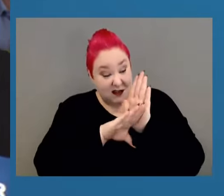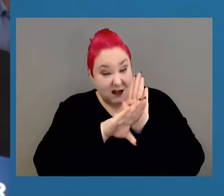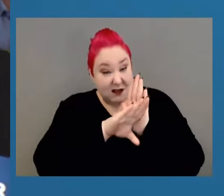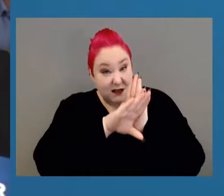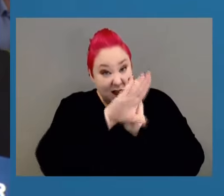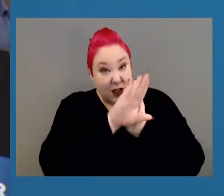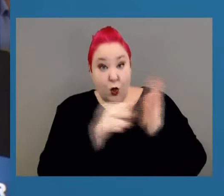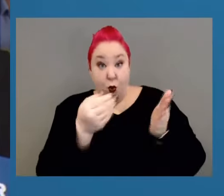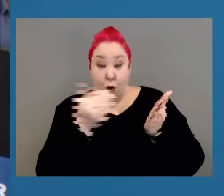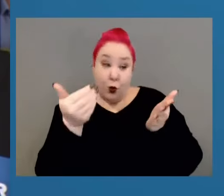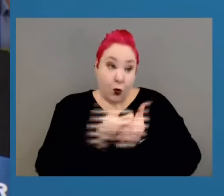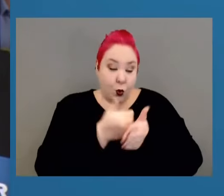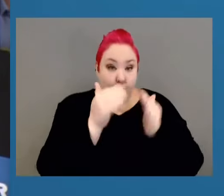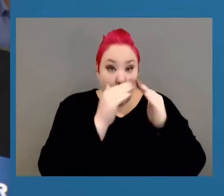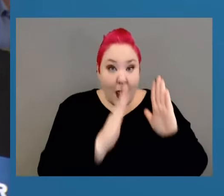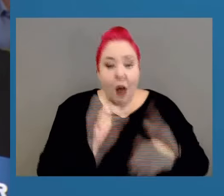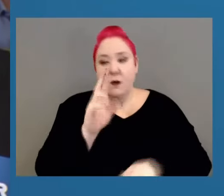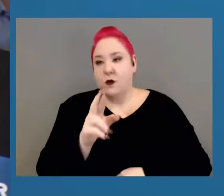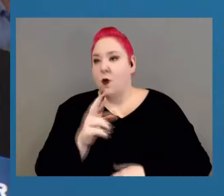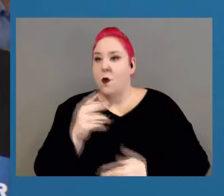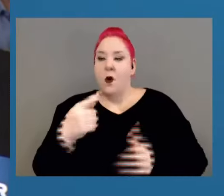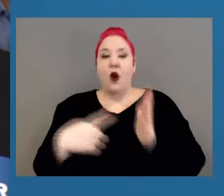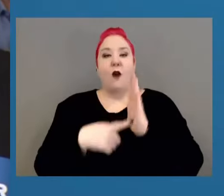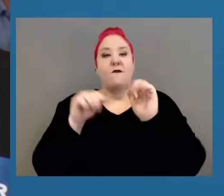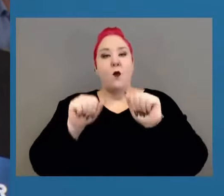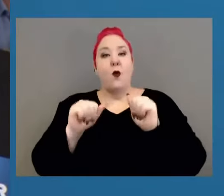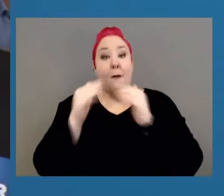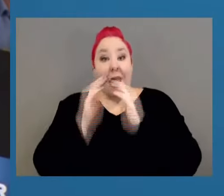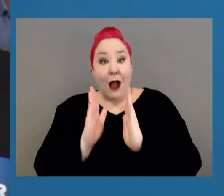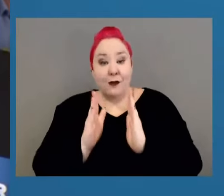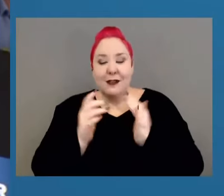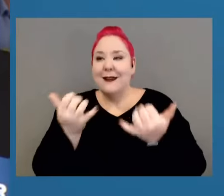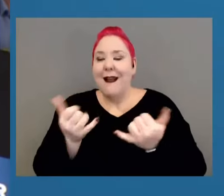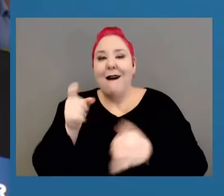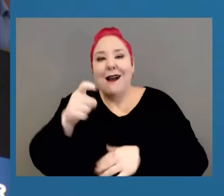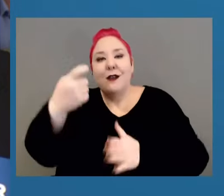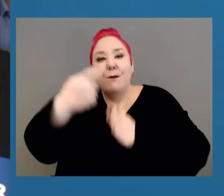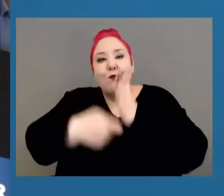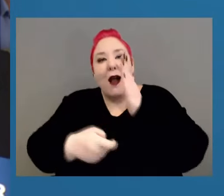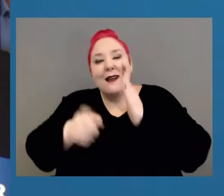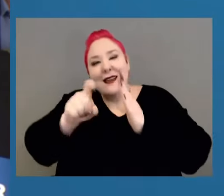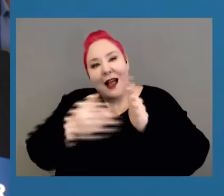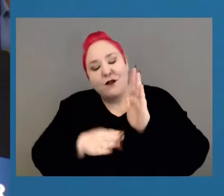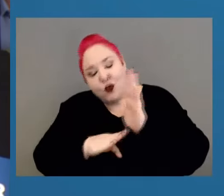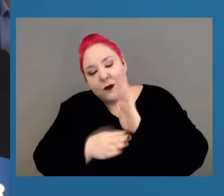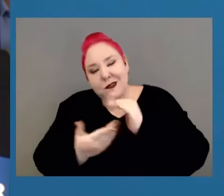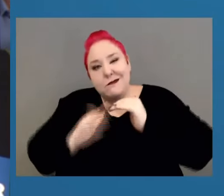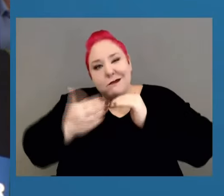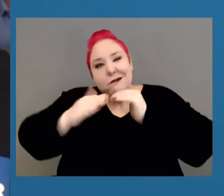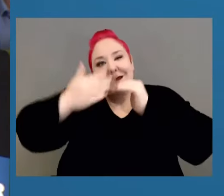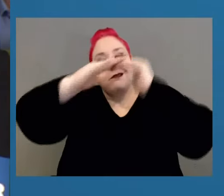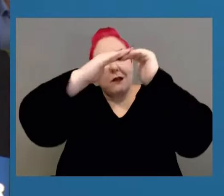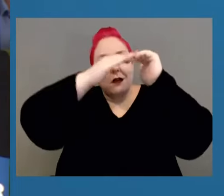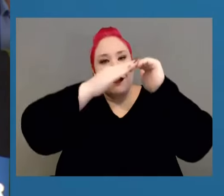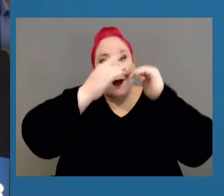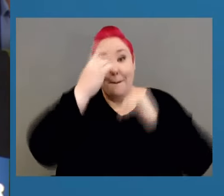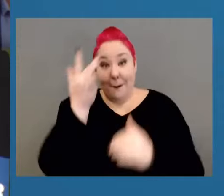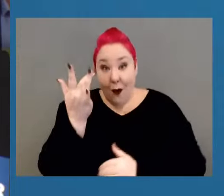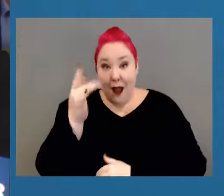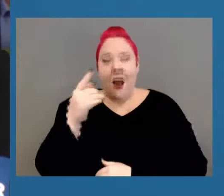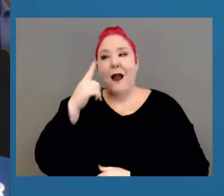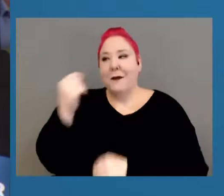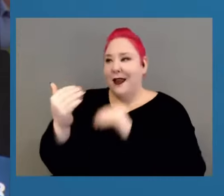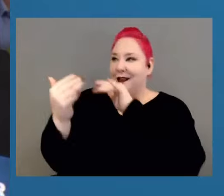or a developer is going to put in some affordable housing units, he's now got to raise the price to offset Donald Trump's war with Canada.